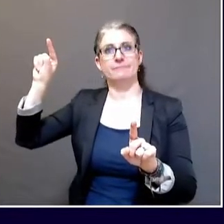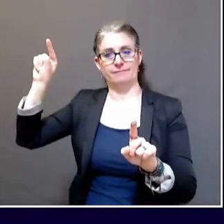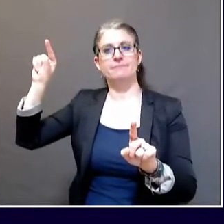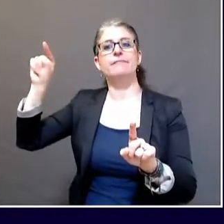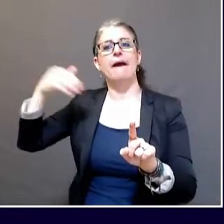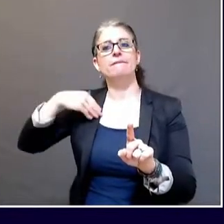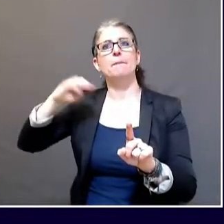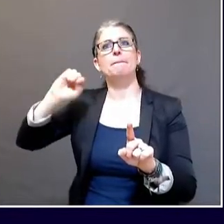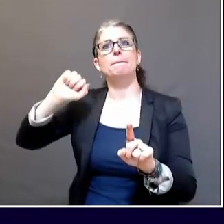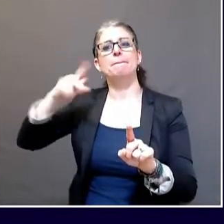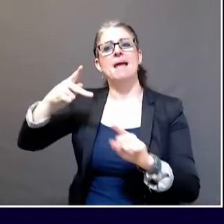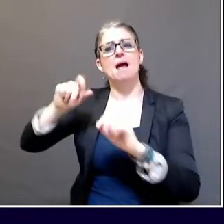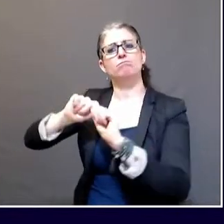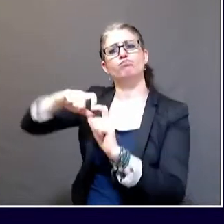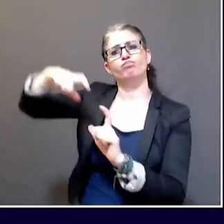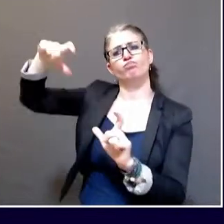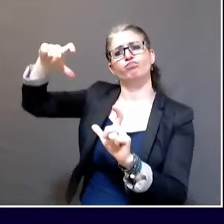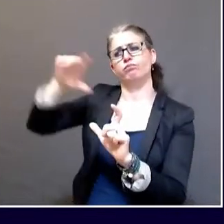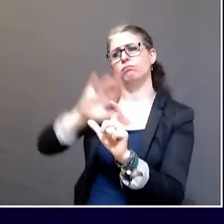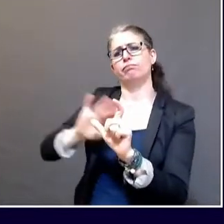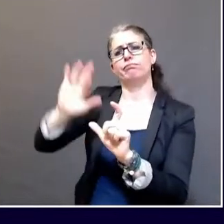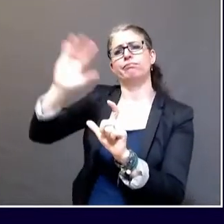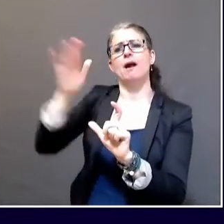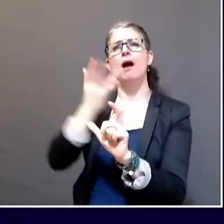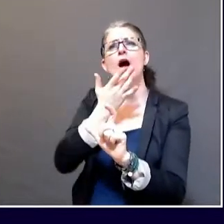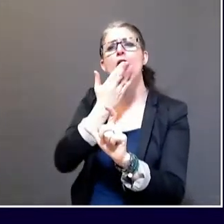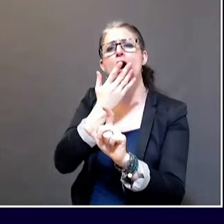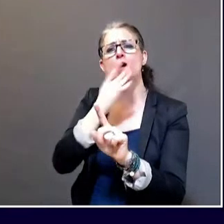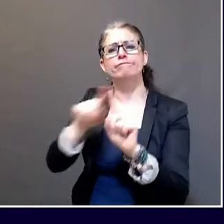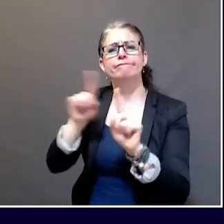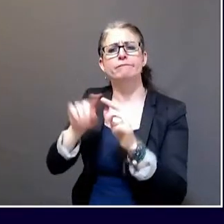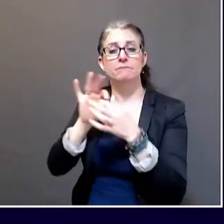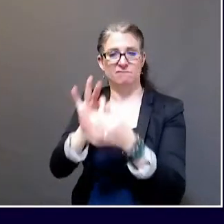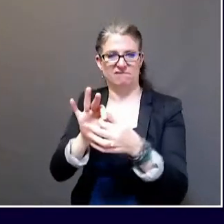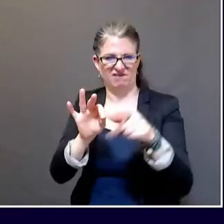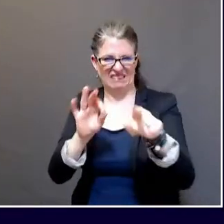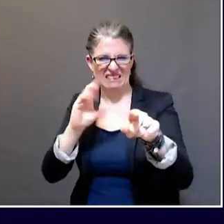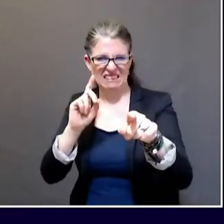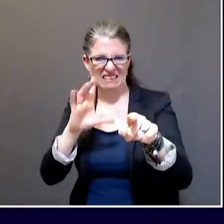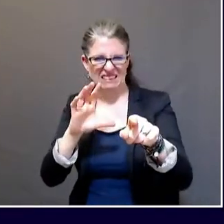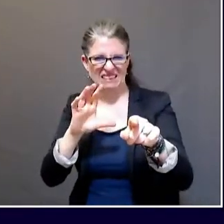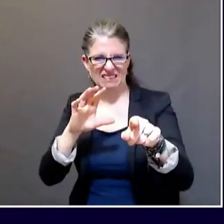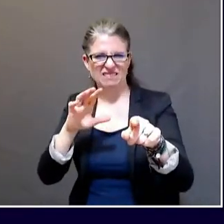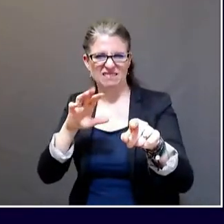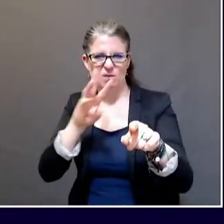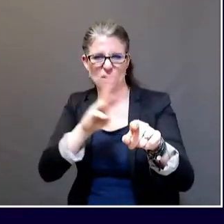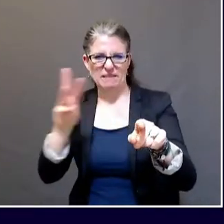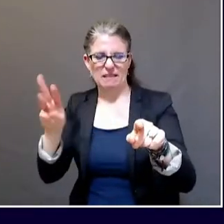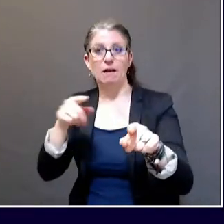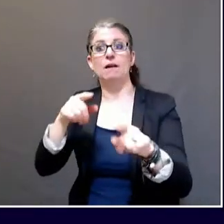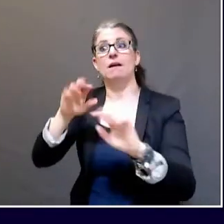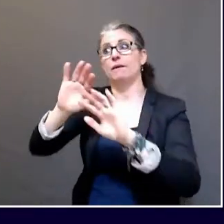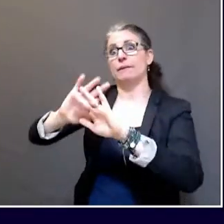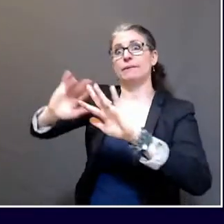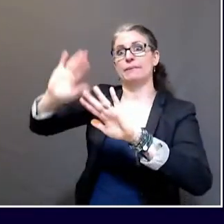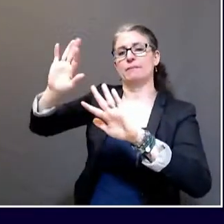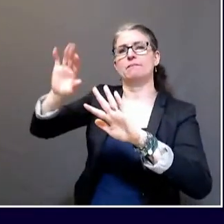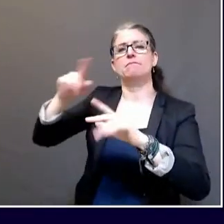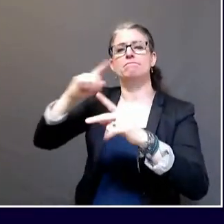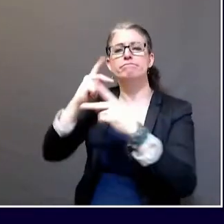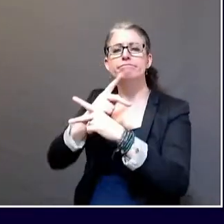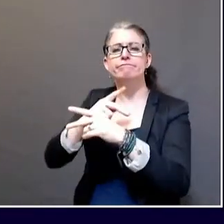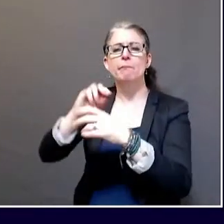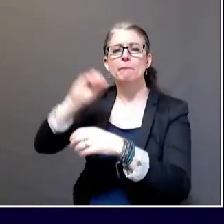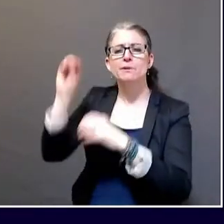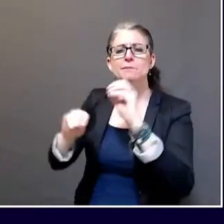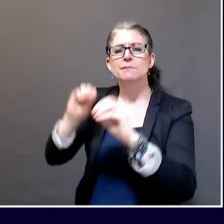where he really breaks down the numbers. Now, in it, he has started to report the estimated active cases with going by the difference in